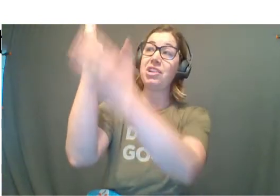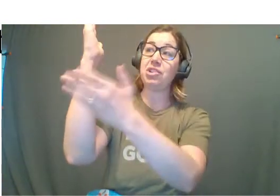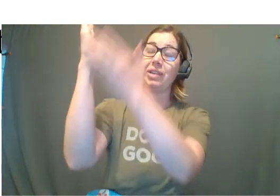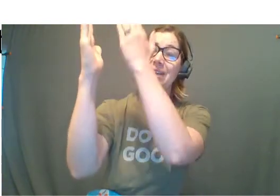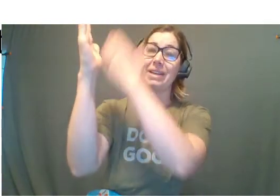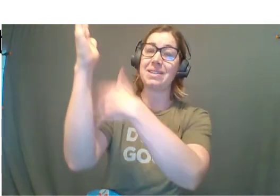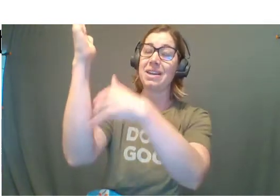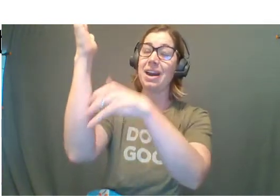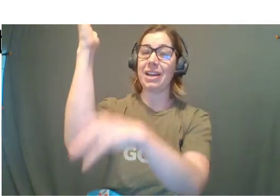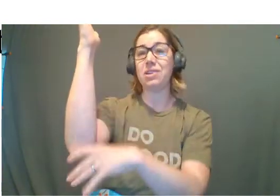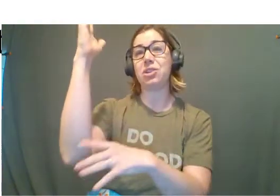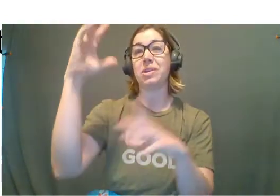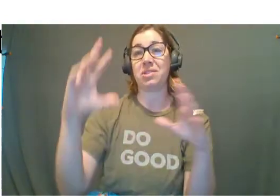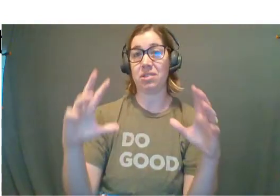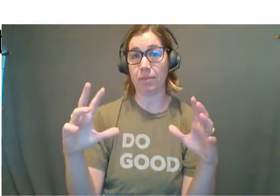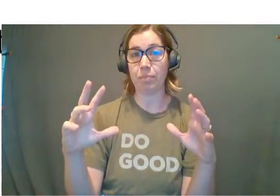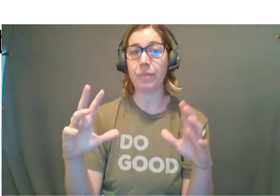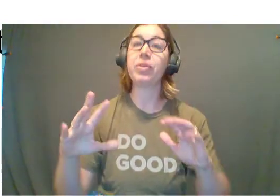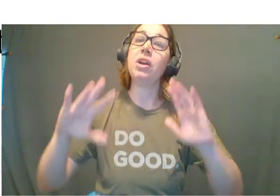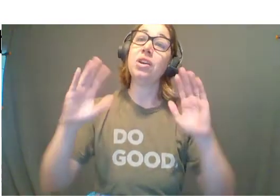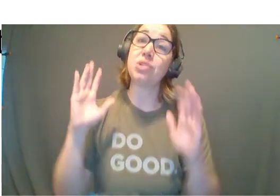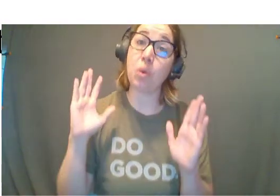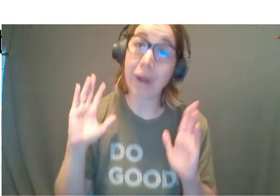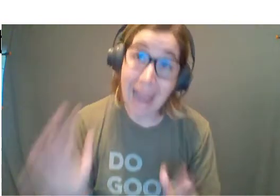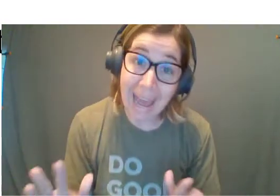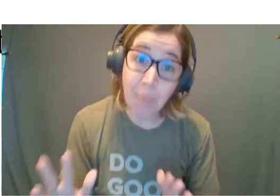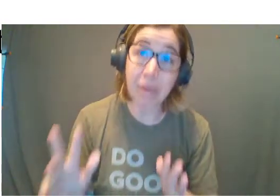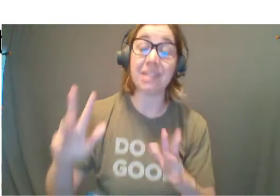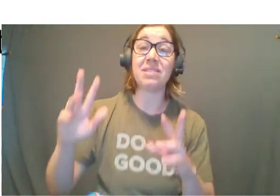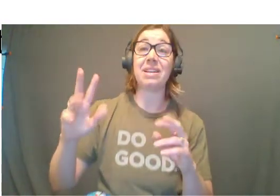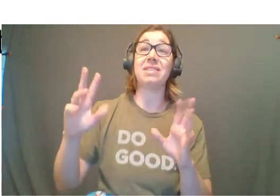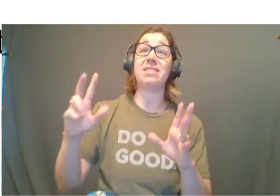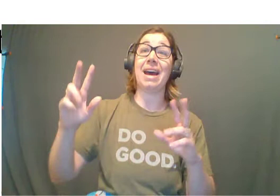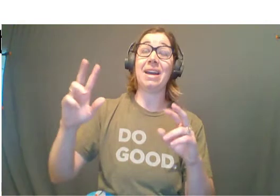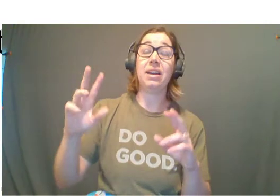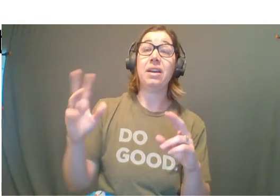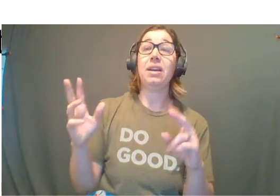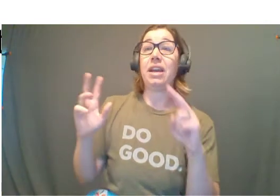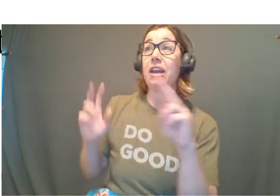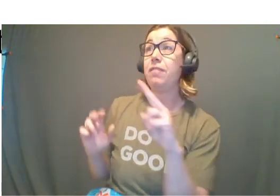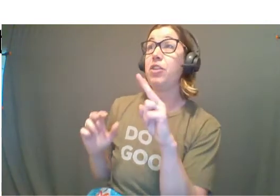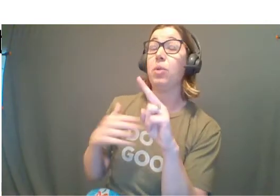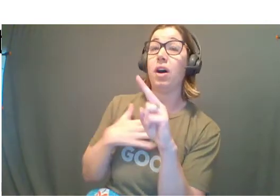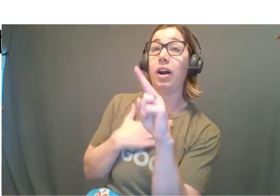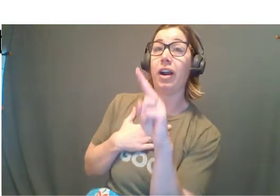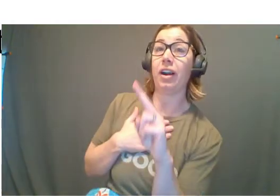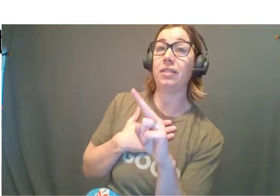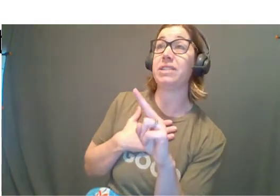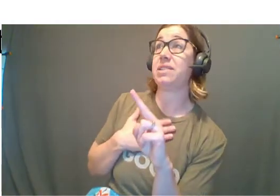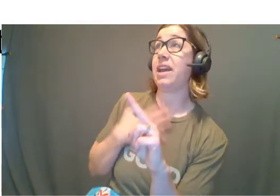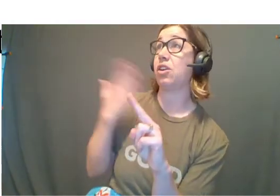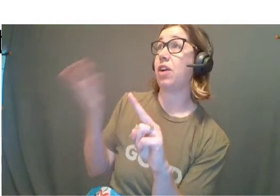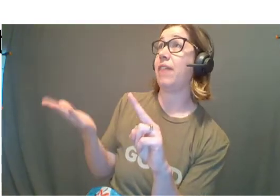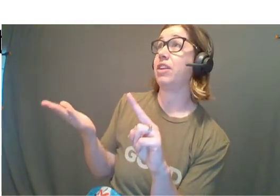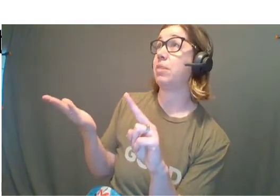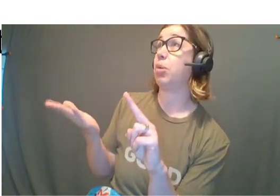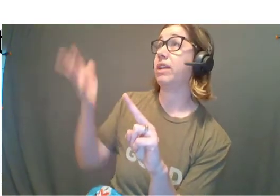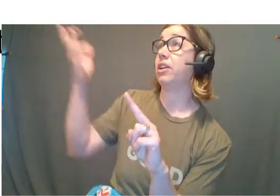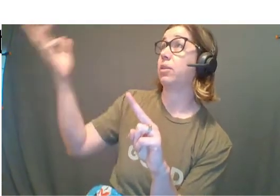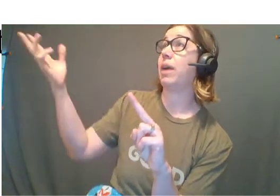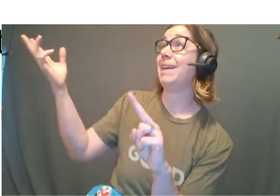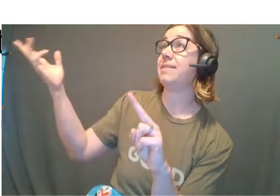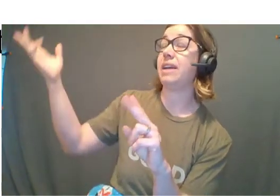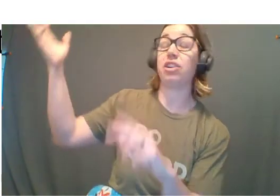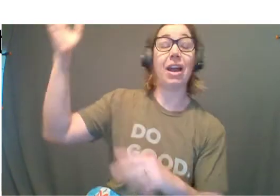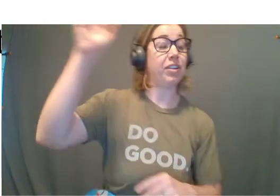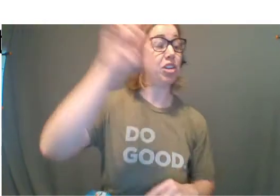but eventually gets cut into a stump. So what happens is that if you are, let's say you're having the boy